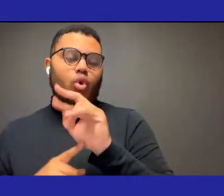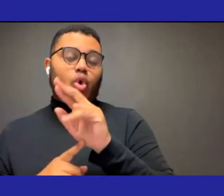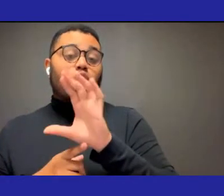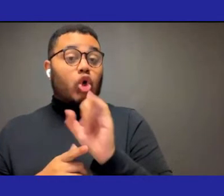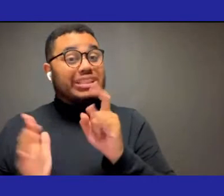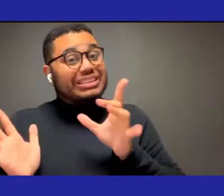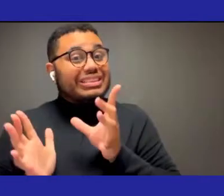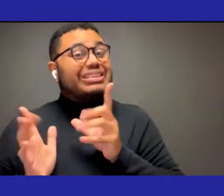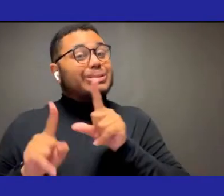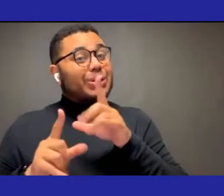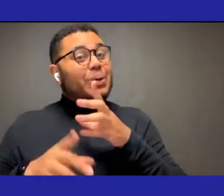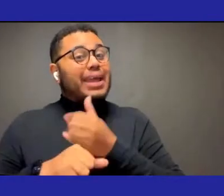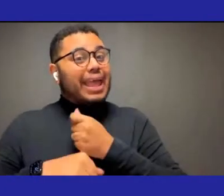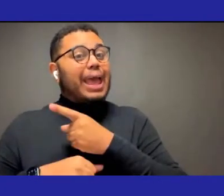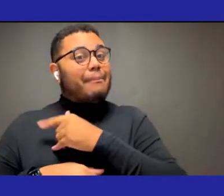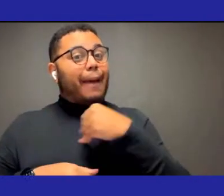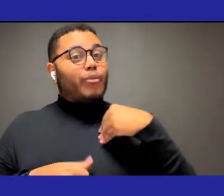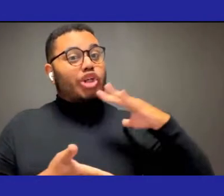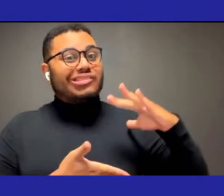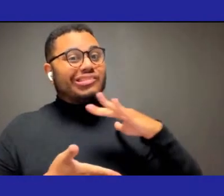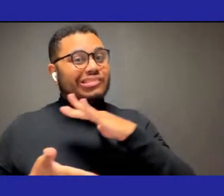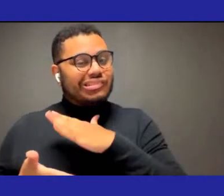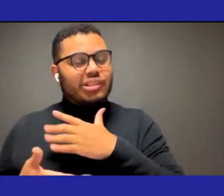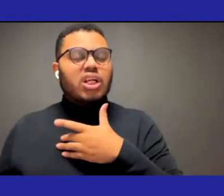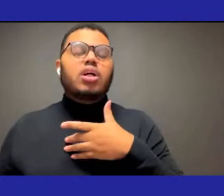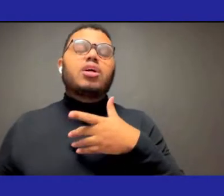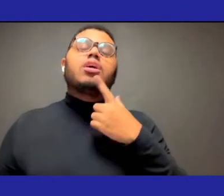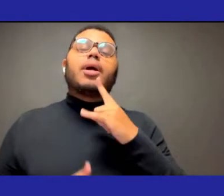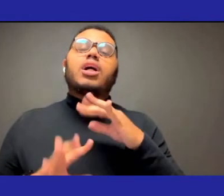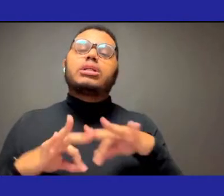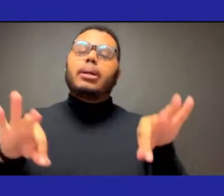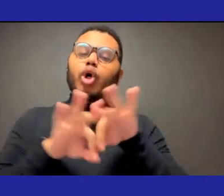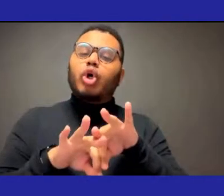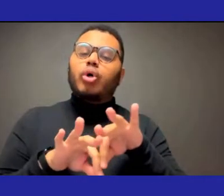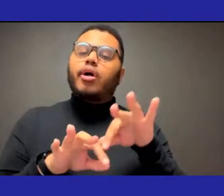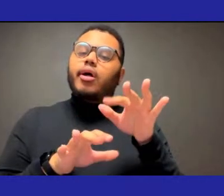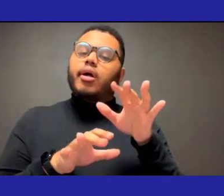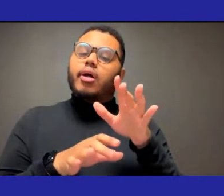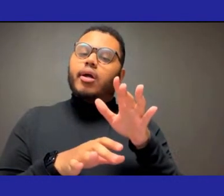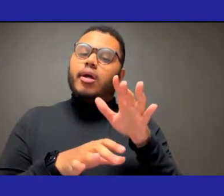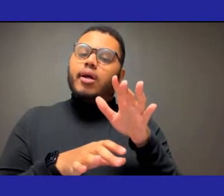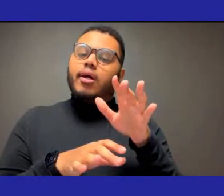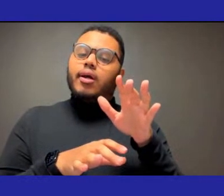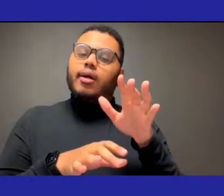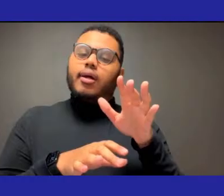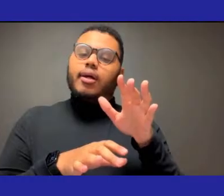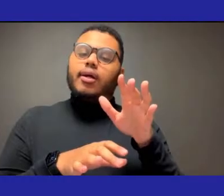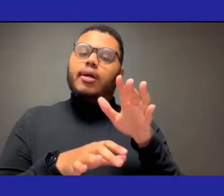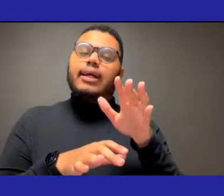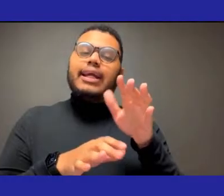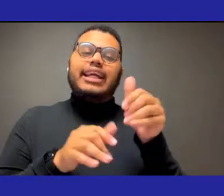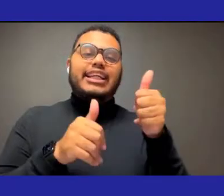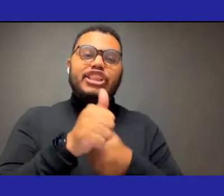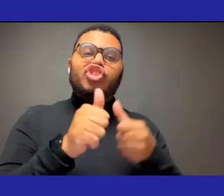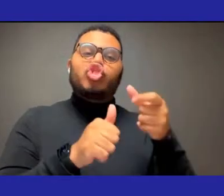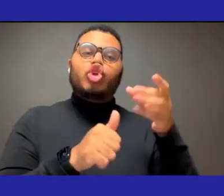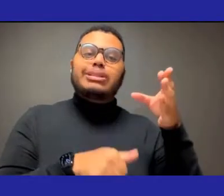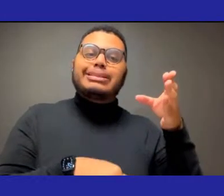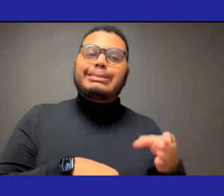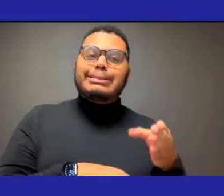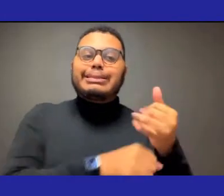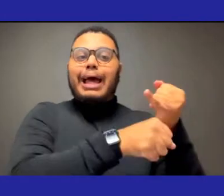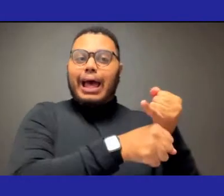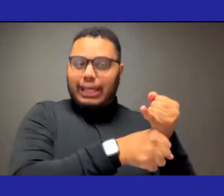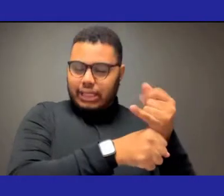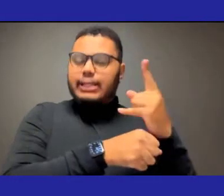is also helpful. But it requires sort of each site is unique in their issues, and I